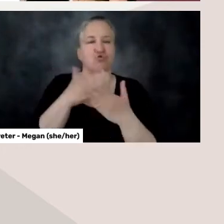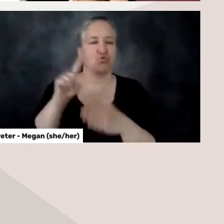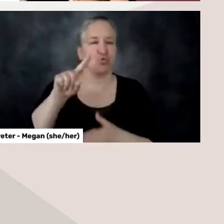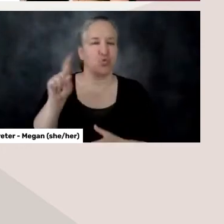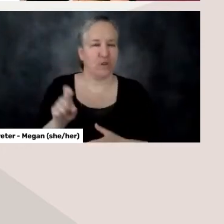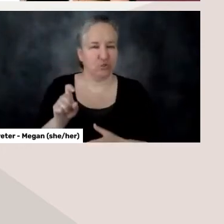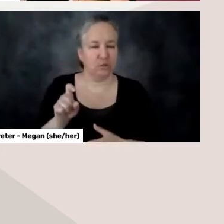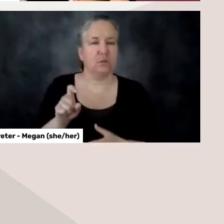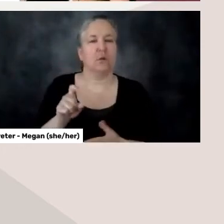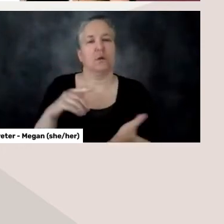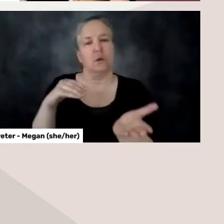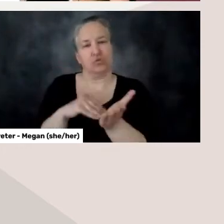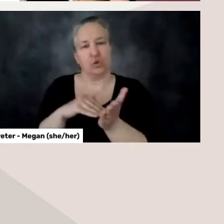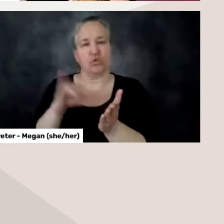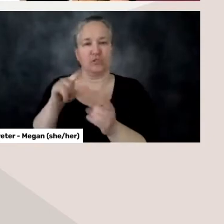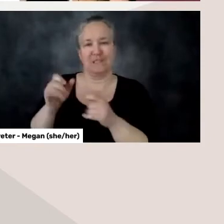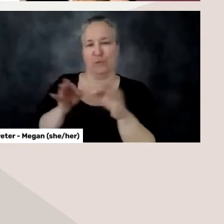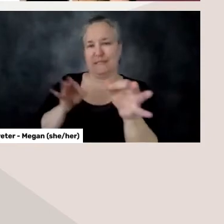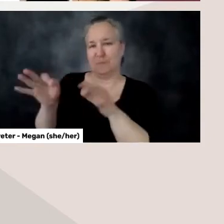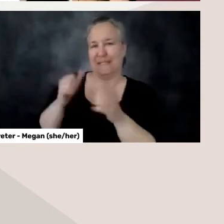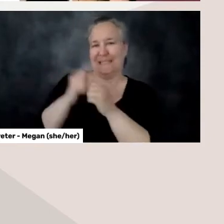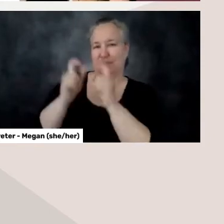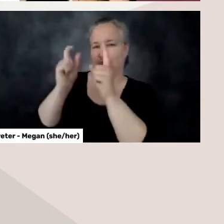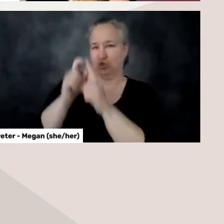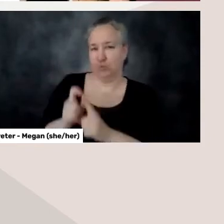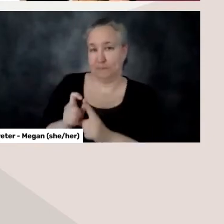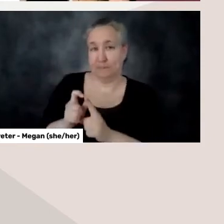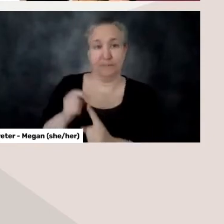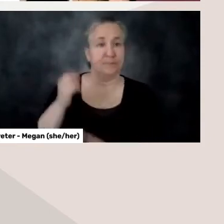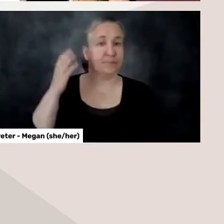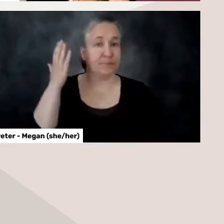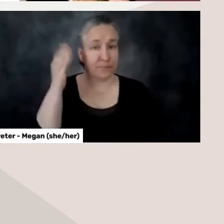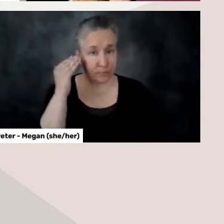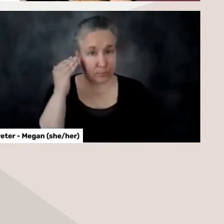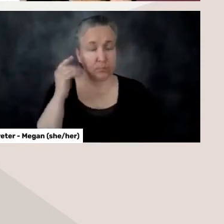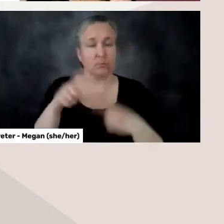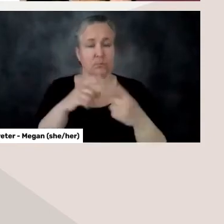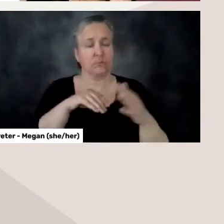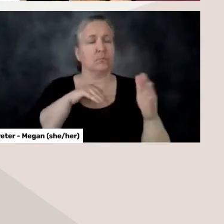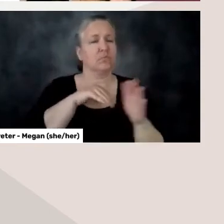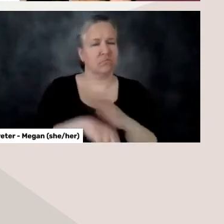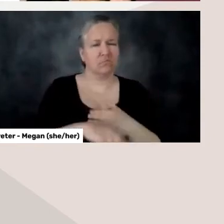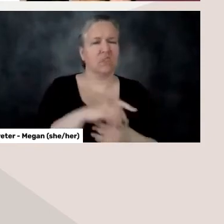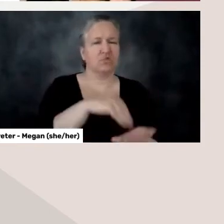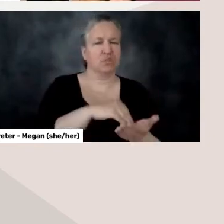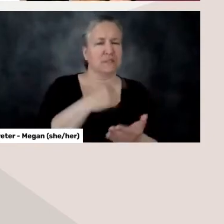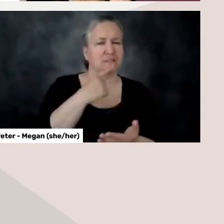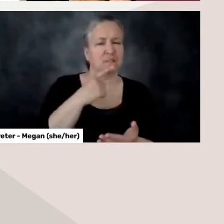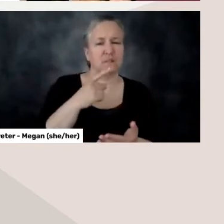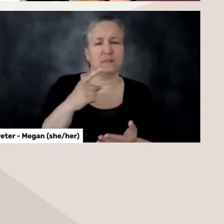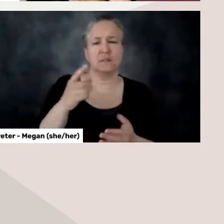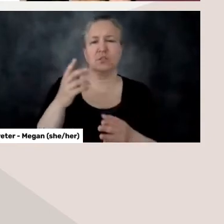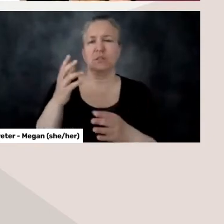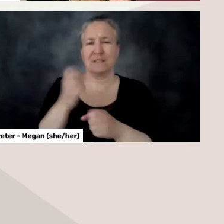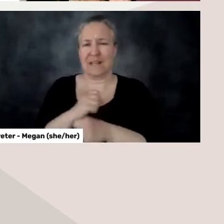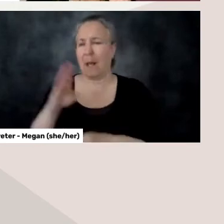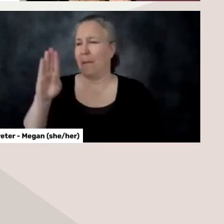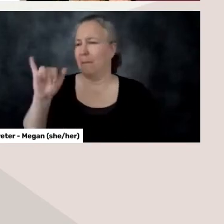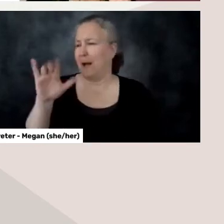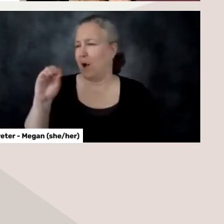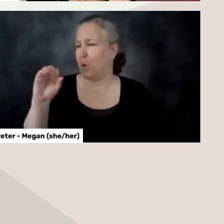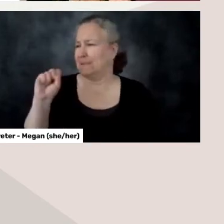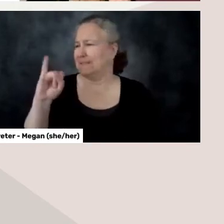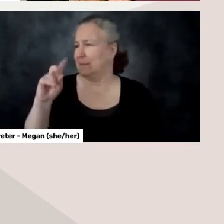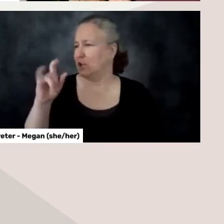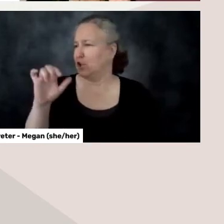that doctors also need to explain these terms to us, because when I went in, she was like, oh, you're getting a biosimilar. I was like, well, my doctor didn't tell